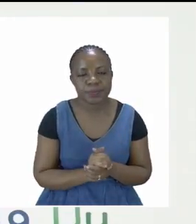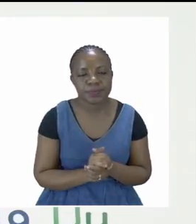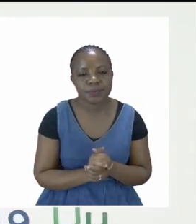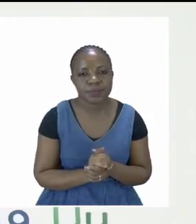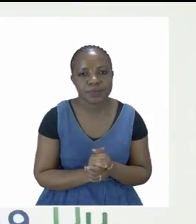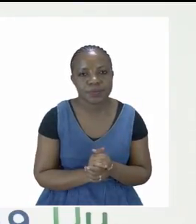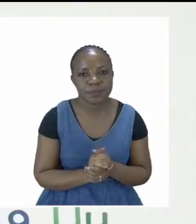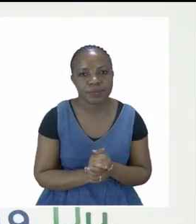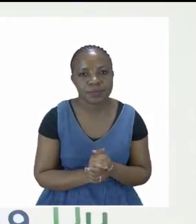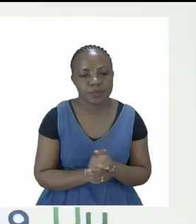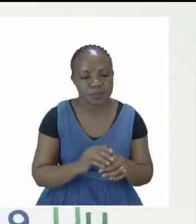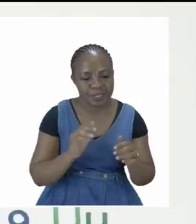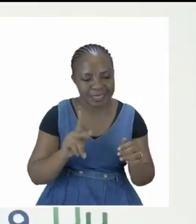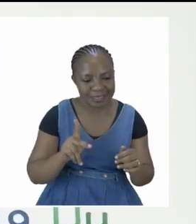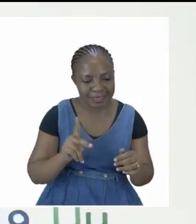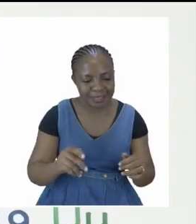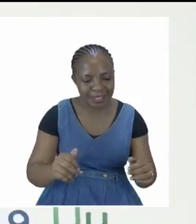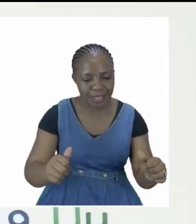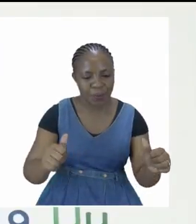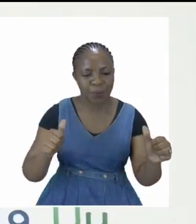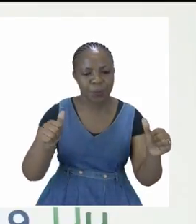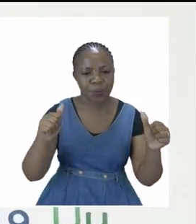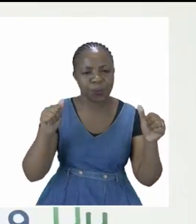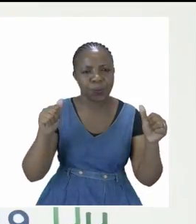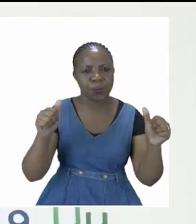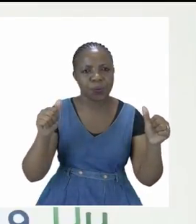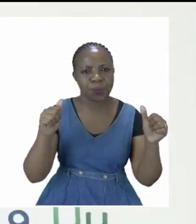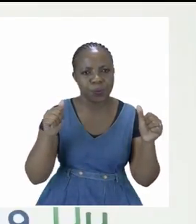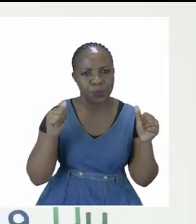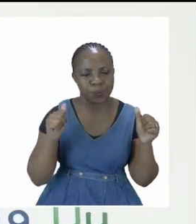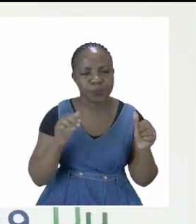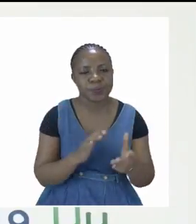going to count backwards to